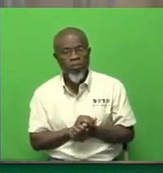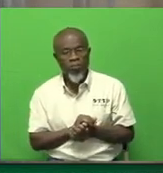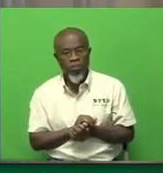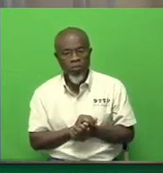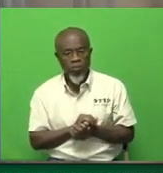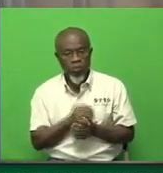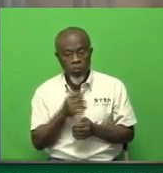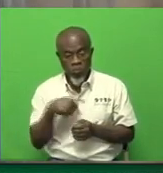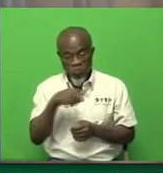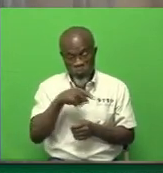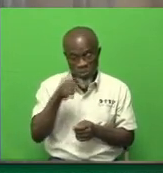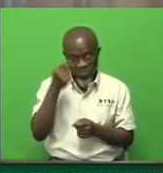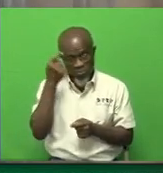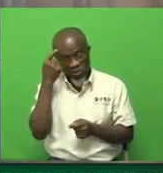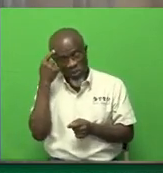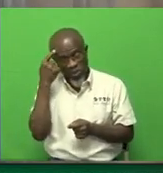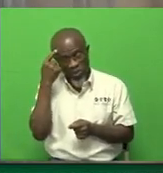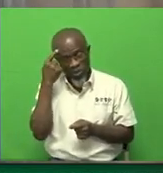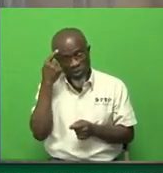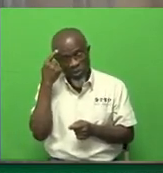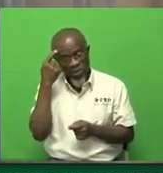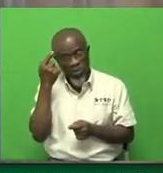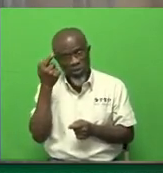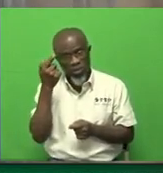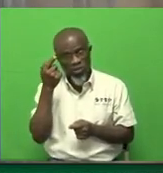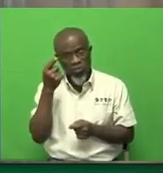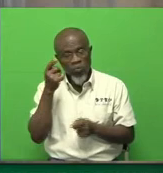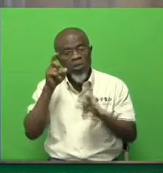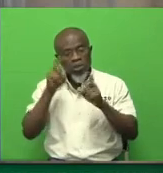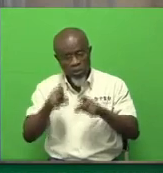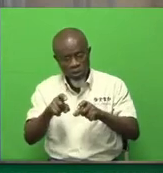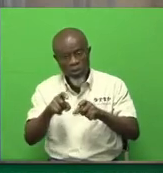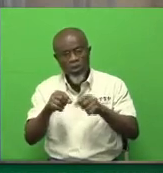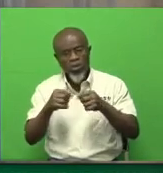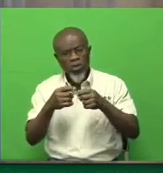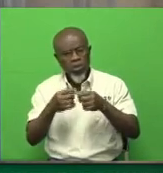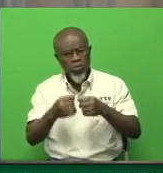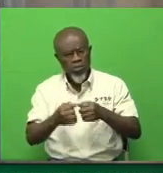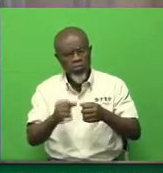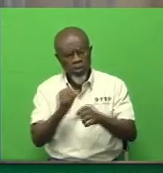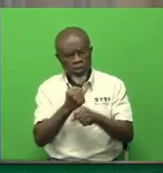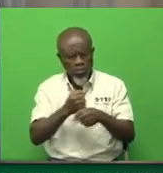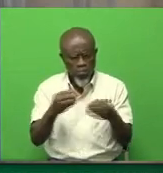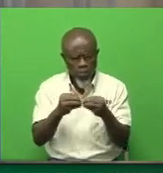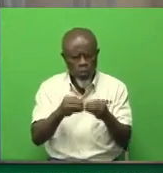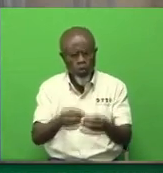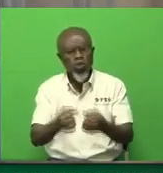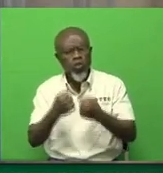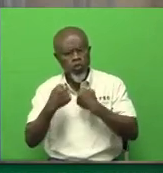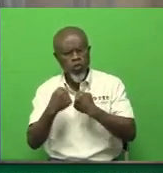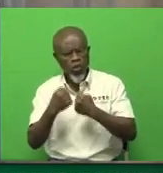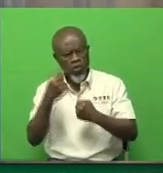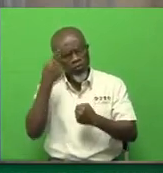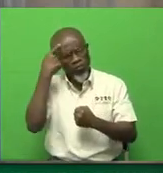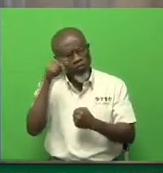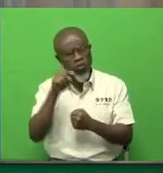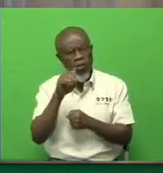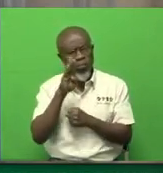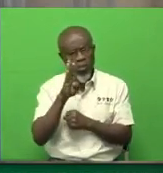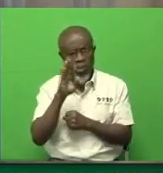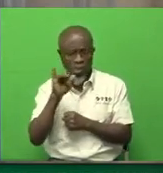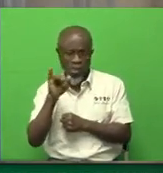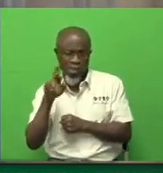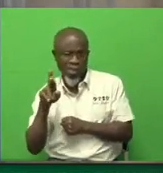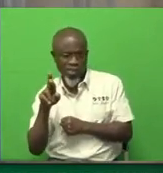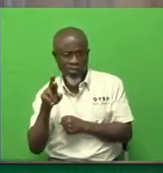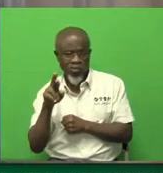we are of the view that we should strengthen the capacity of the bir so it will become more efficient I know